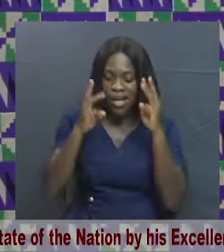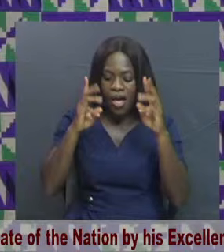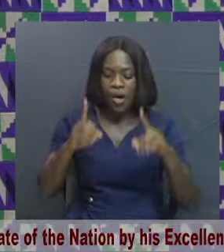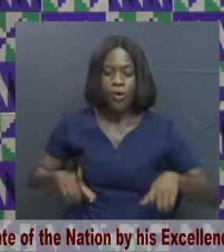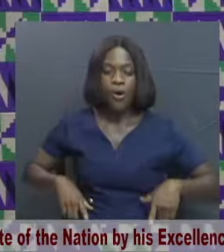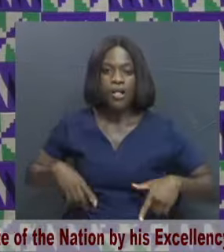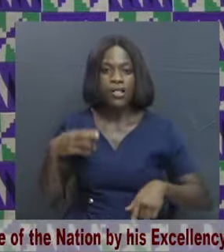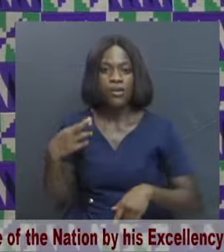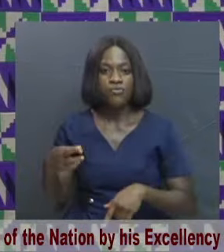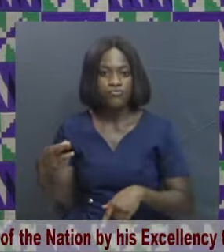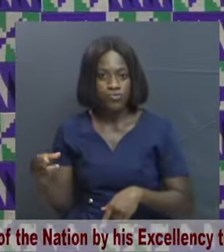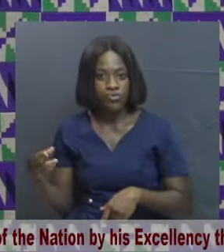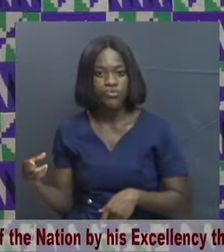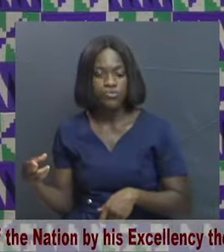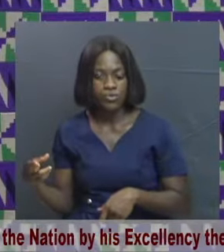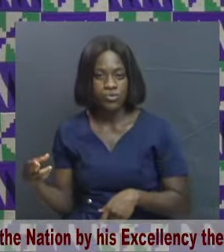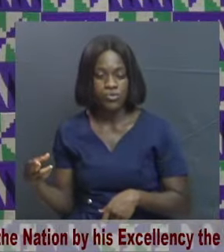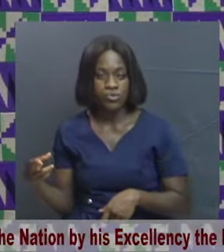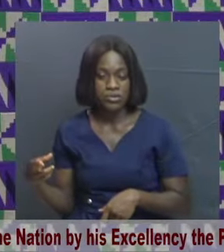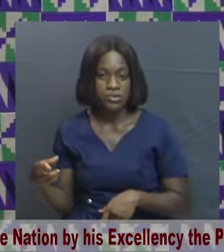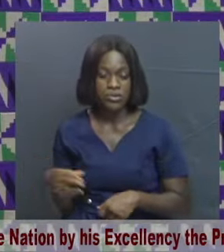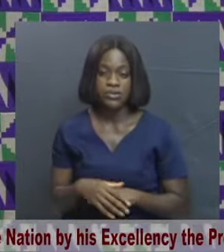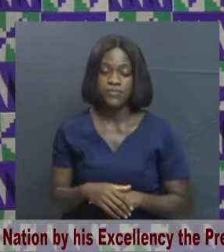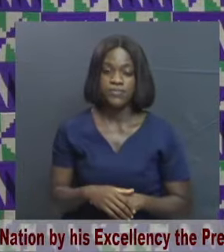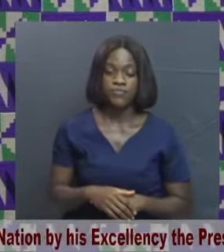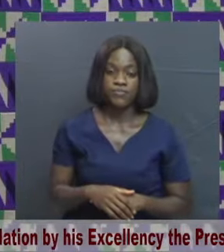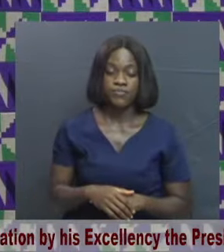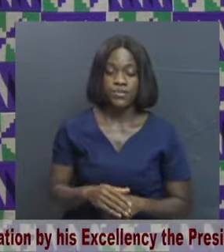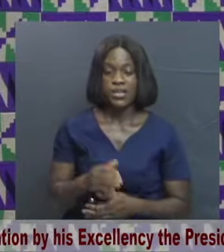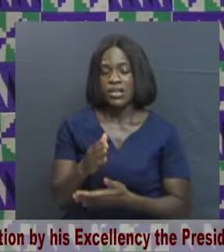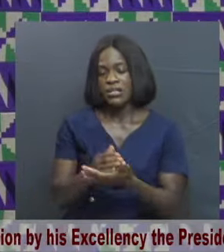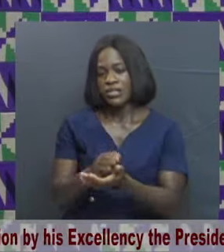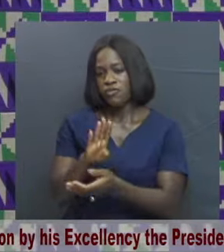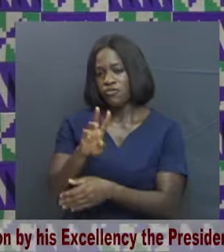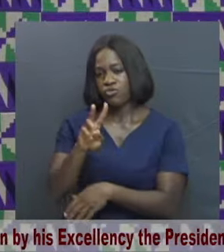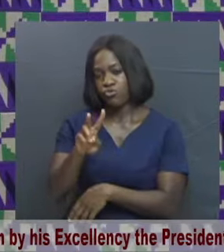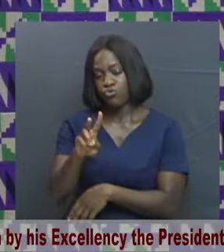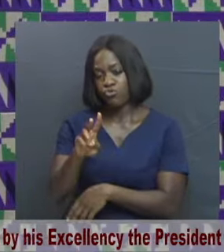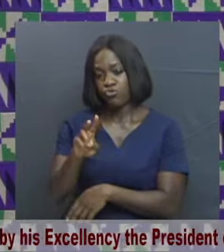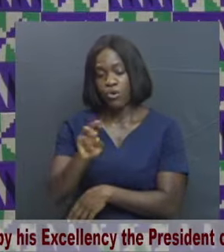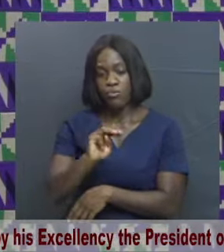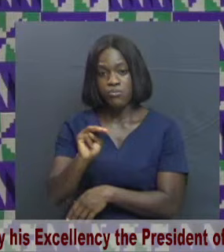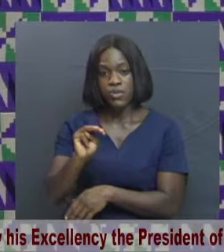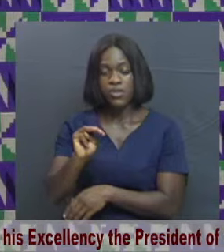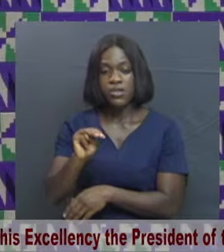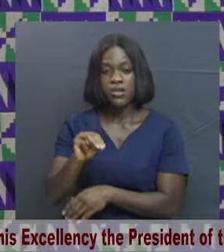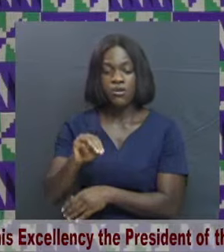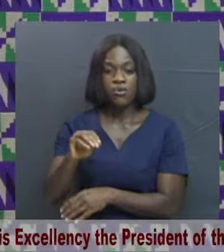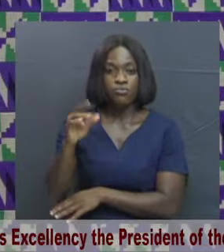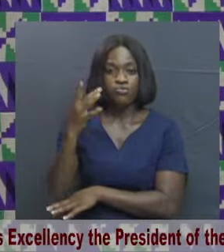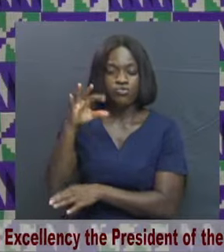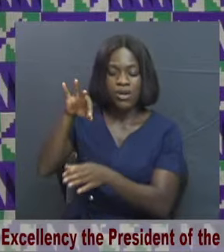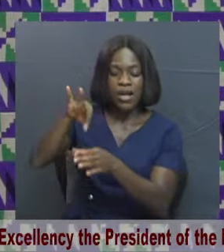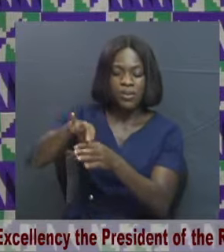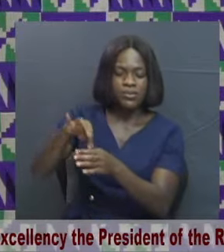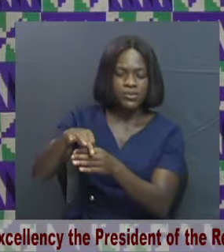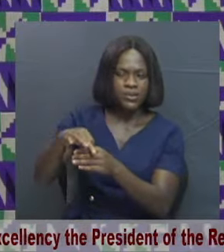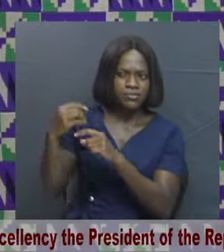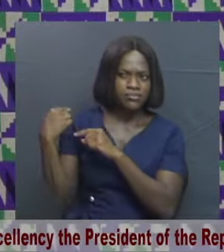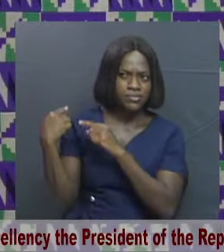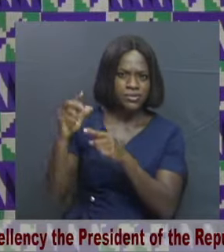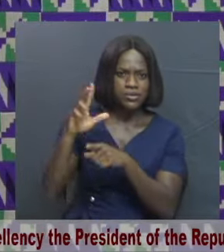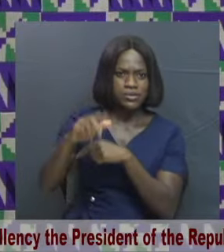reclaiming degraded forests some 42 million trees have been planted under the last over the last 3